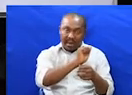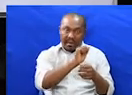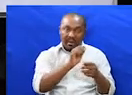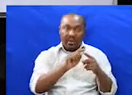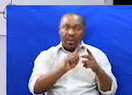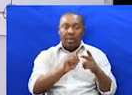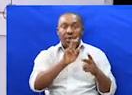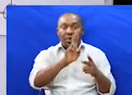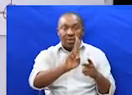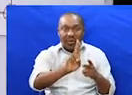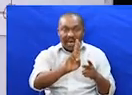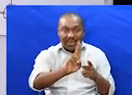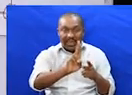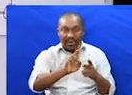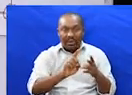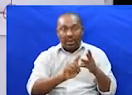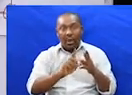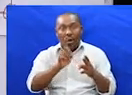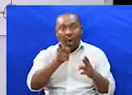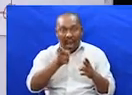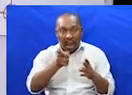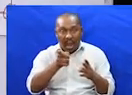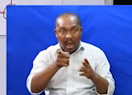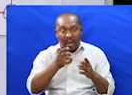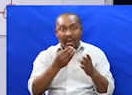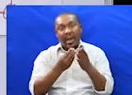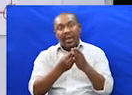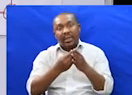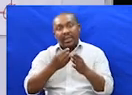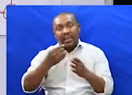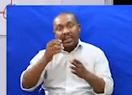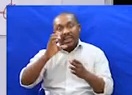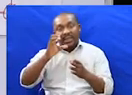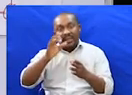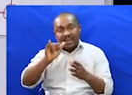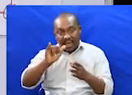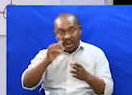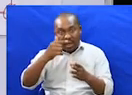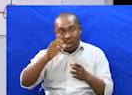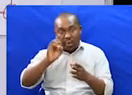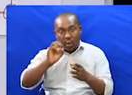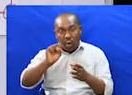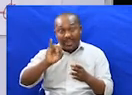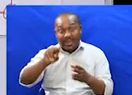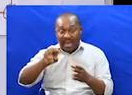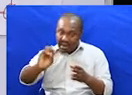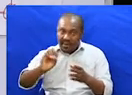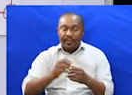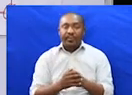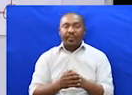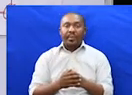uracil, guanine, and cytosine. While